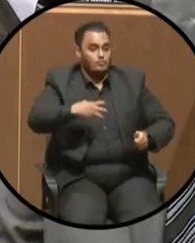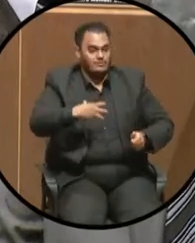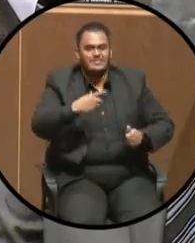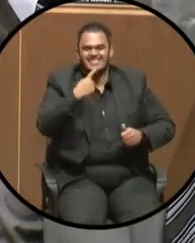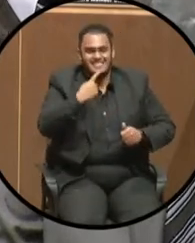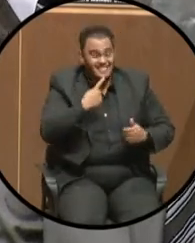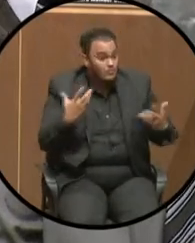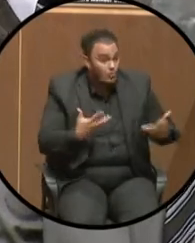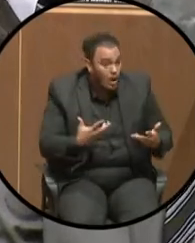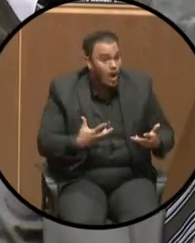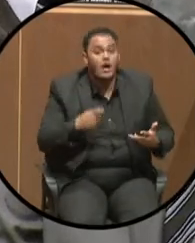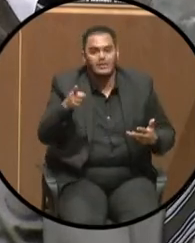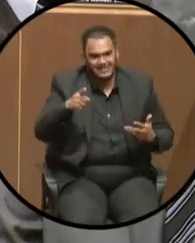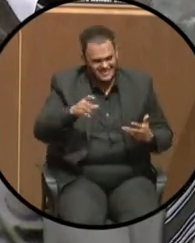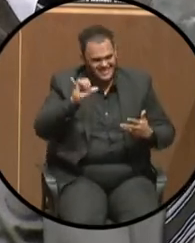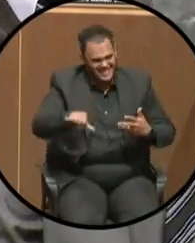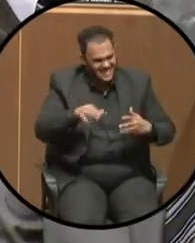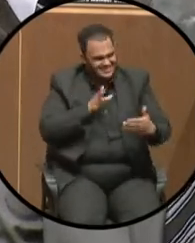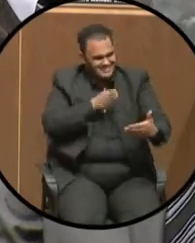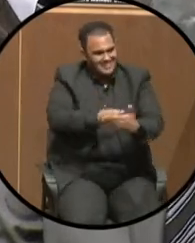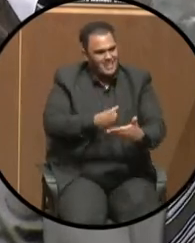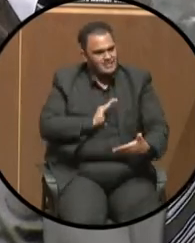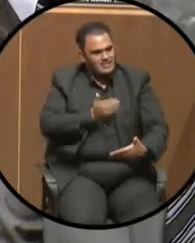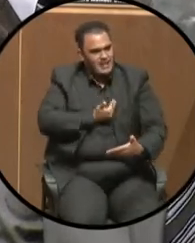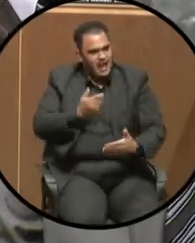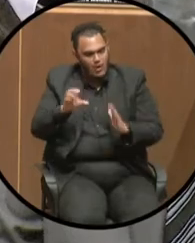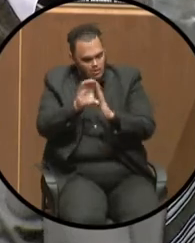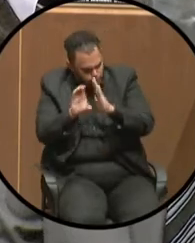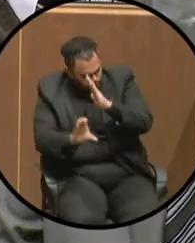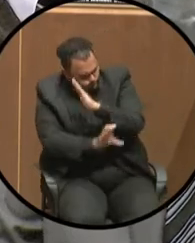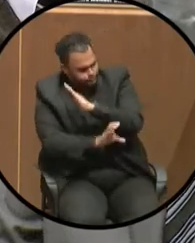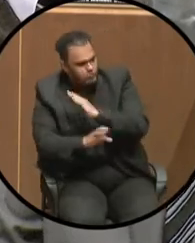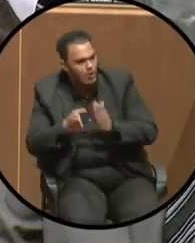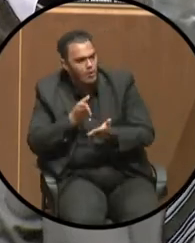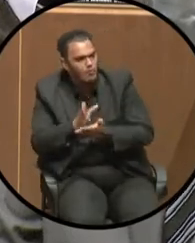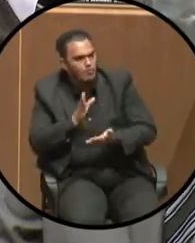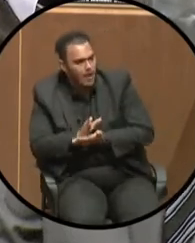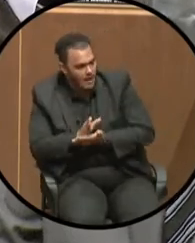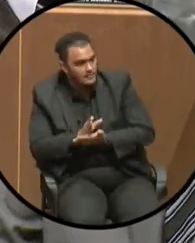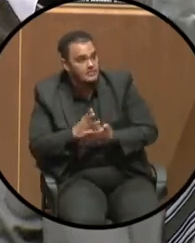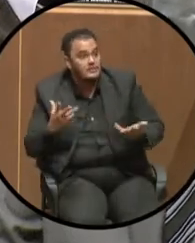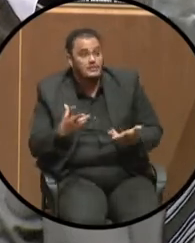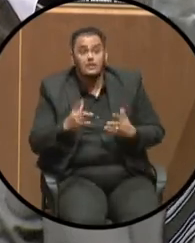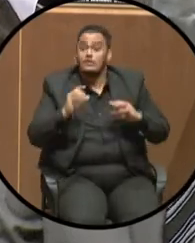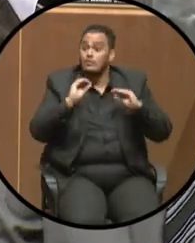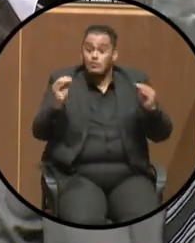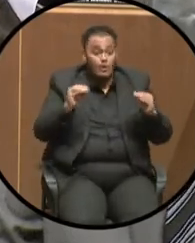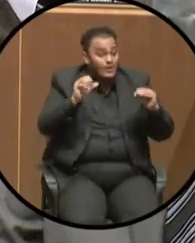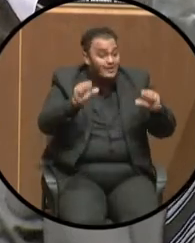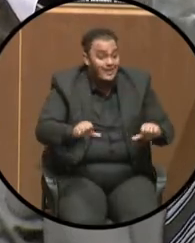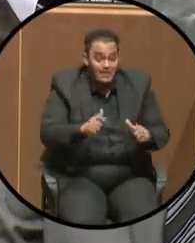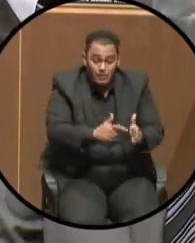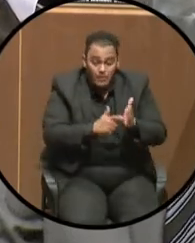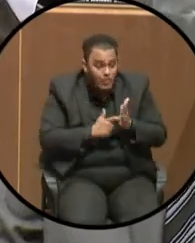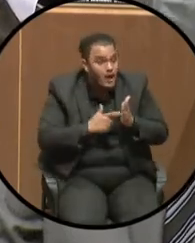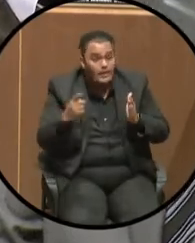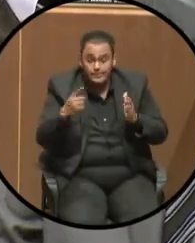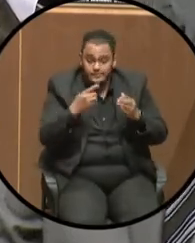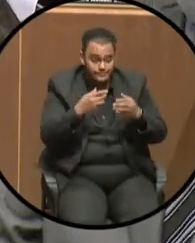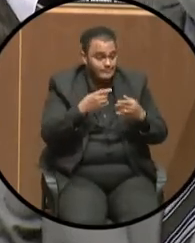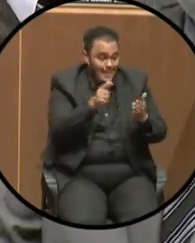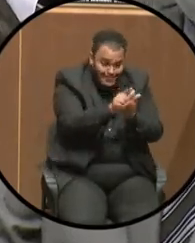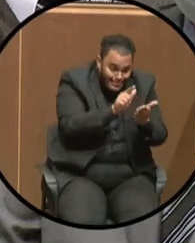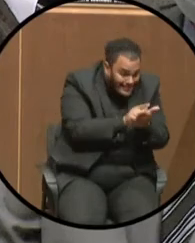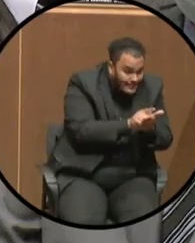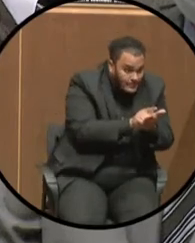our constitutional rights. Under the first district, local and state government entities can no longer legally require face masks, even if people